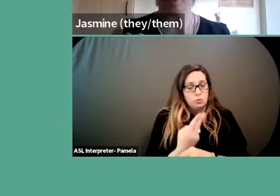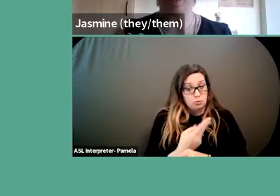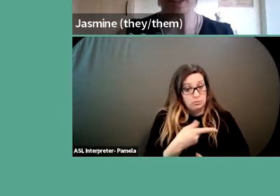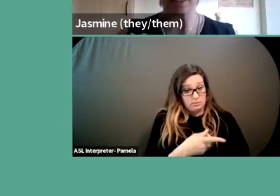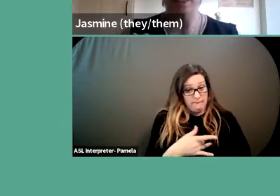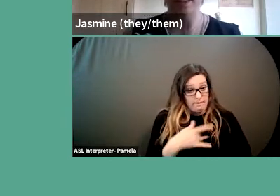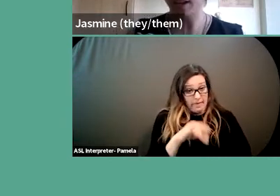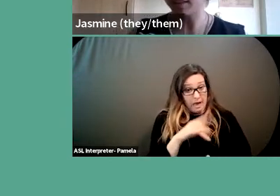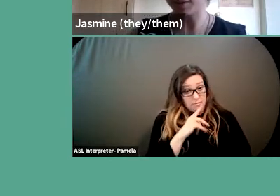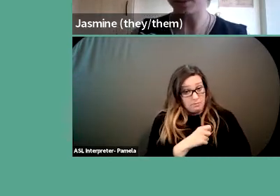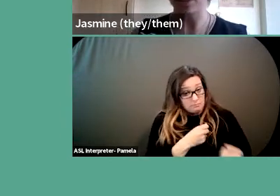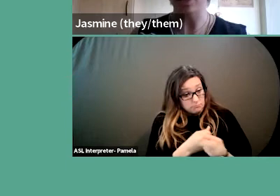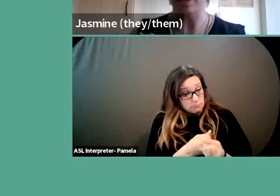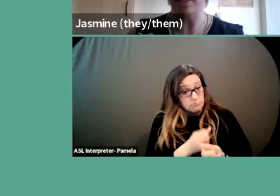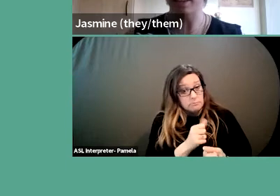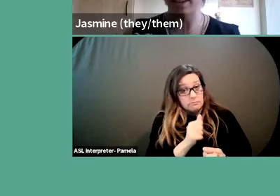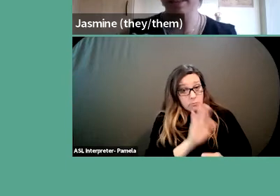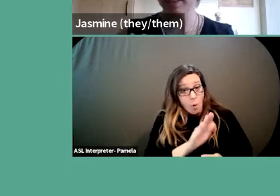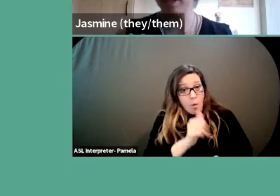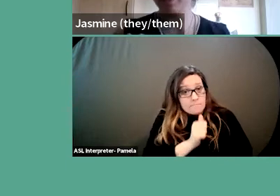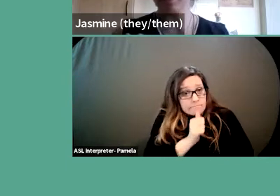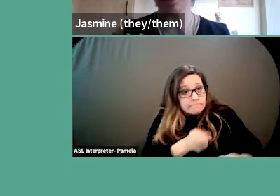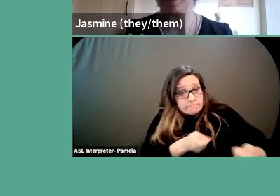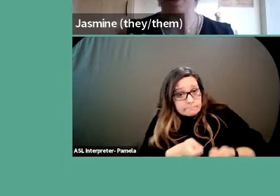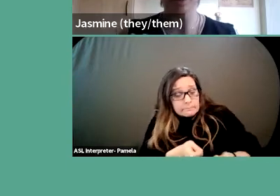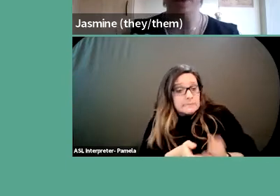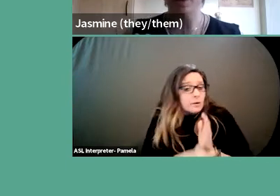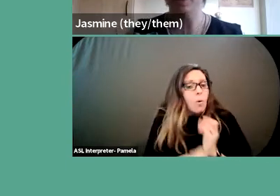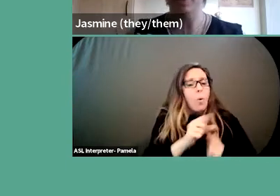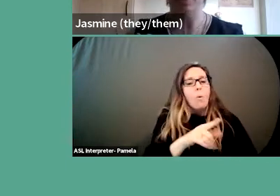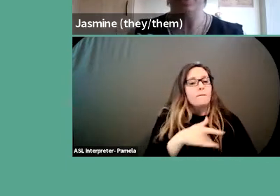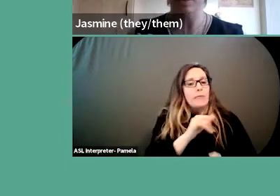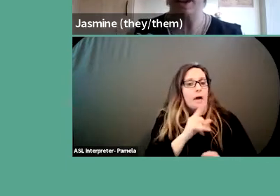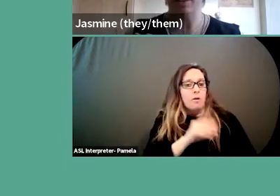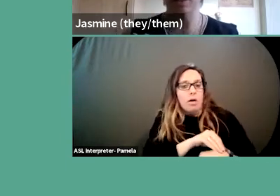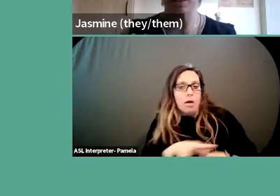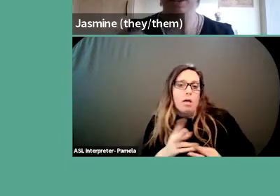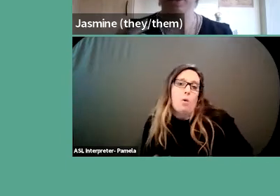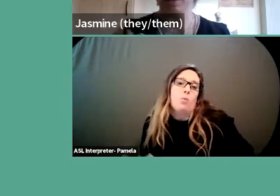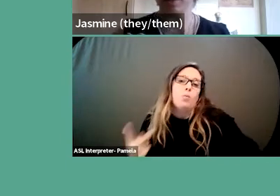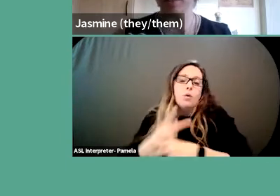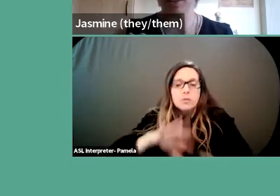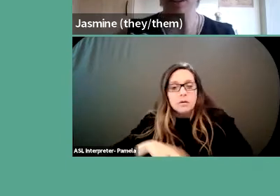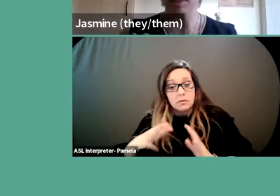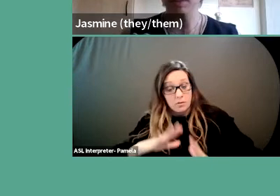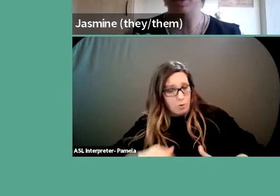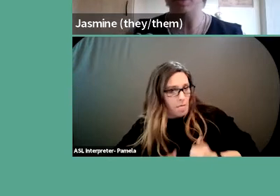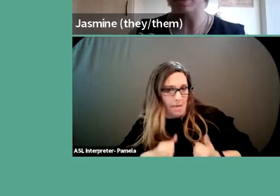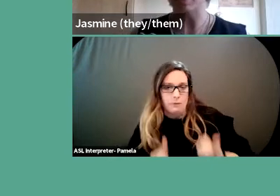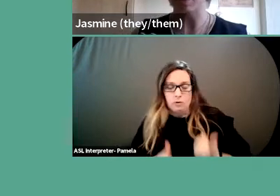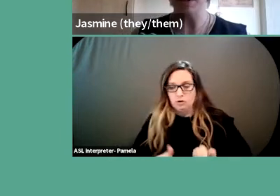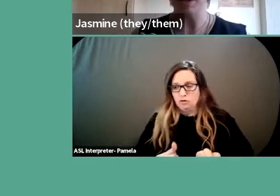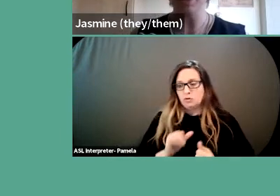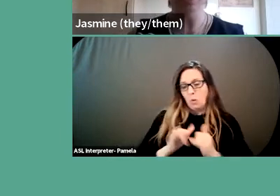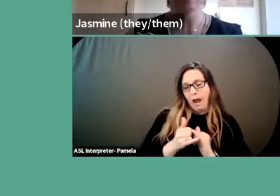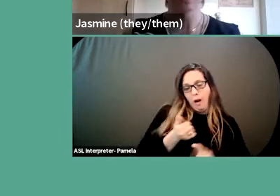or helps lessen the effects of minority stress in their life. So that would be a big one. Just how do you perceive your substance use